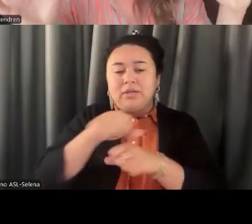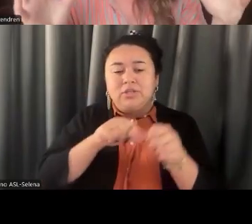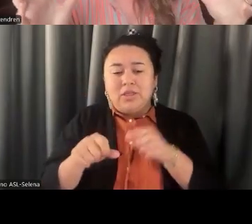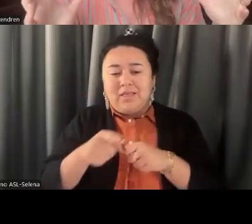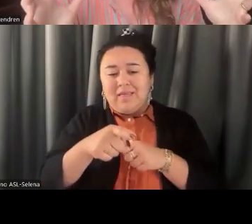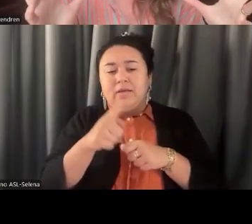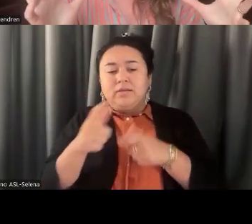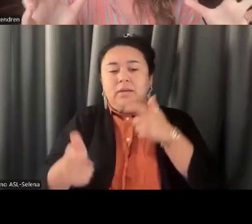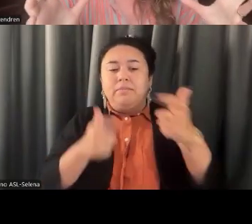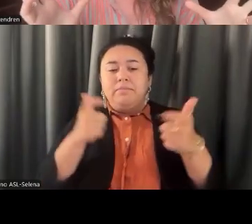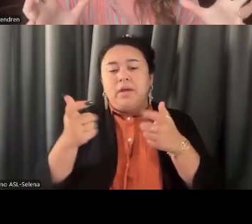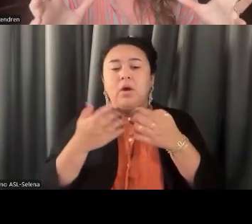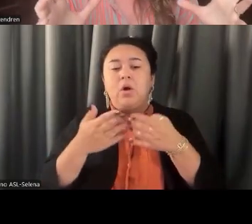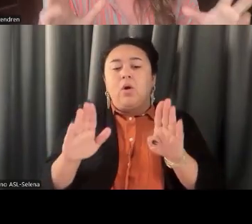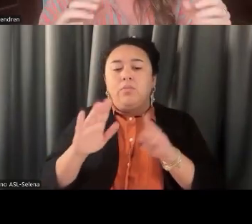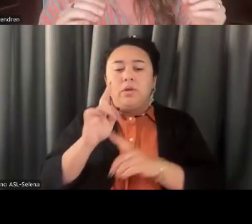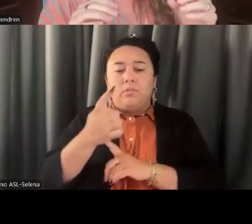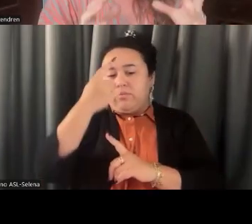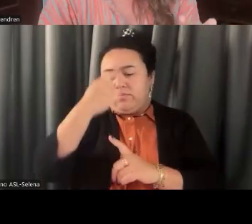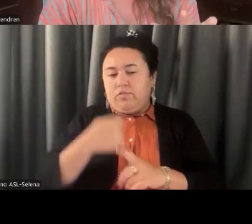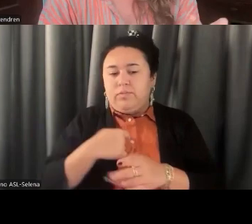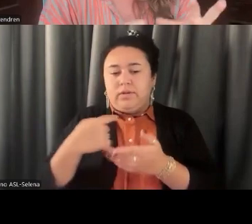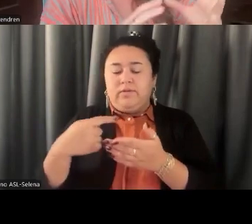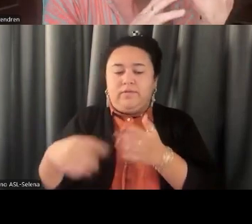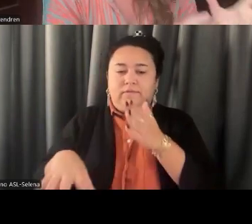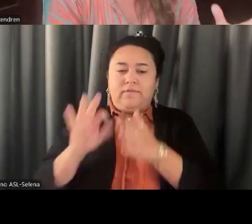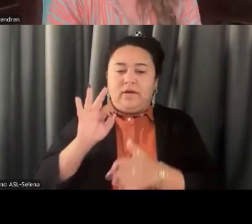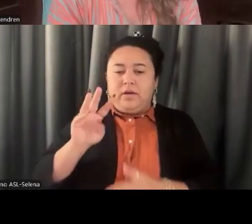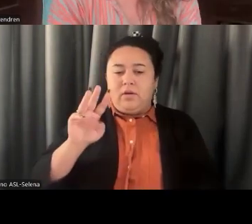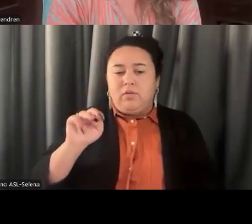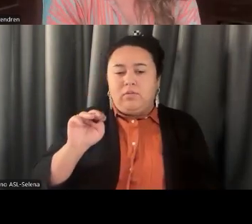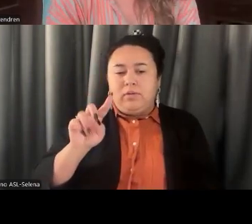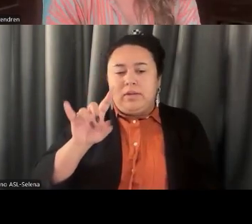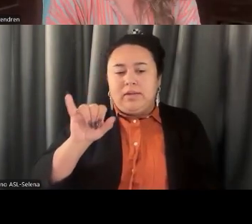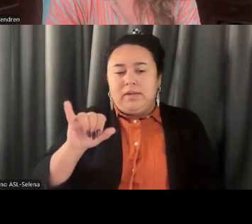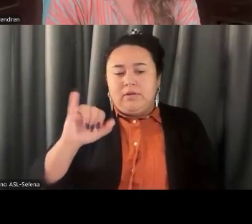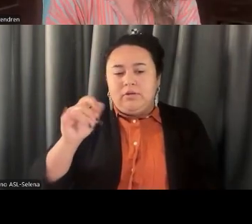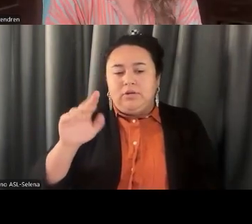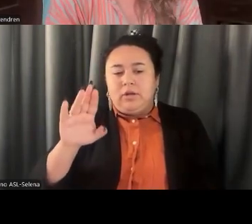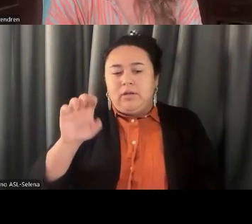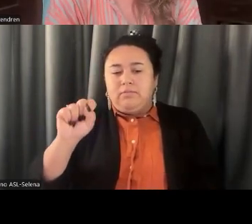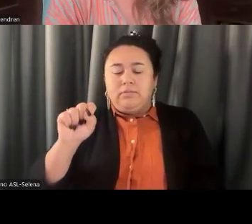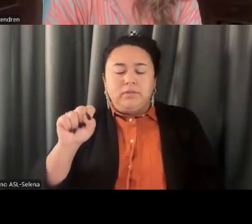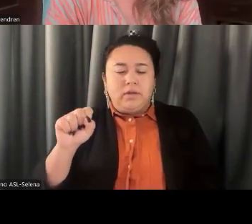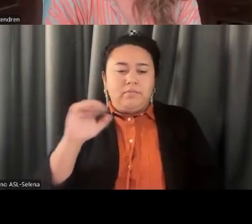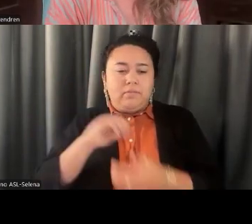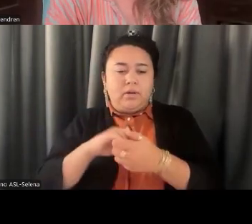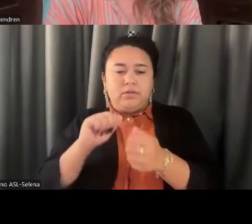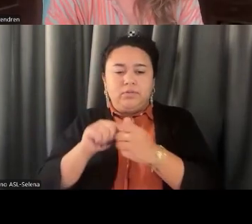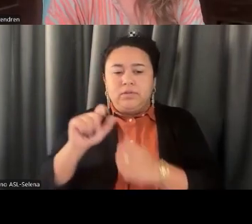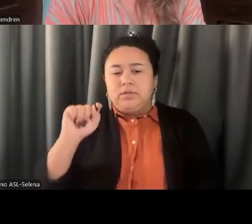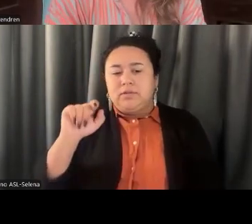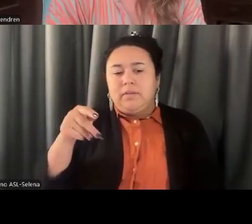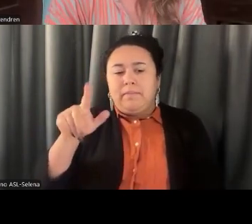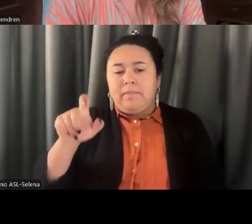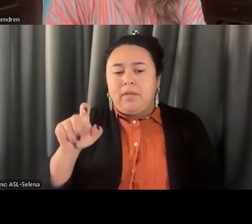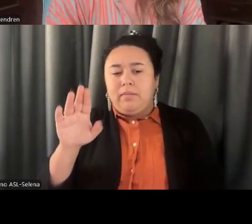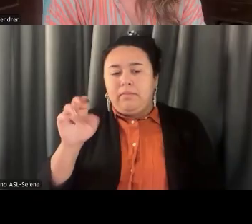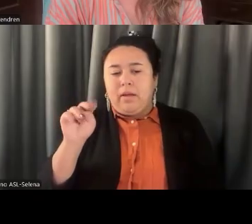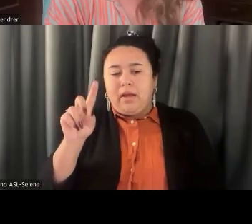of big opening moment for me to discover Wendy Jacobs' partnership with Temple Grandin on the squeeze chair.